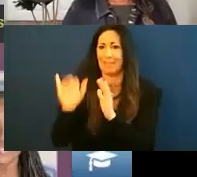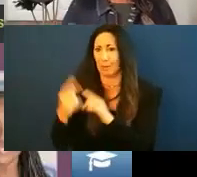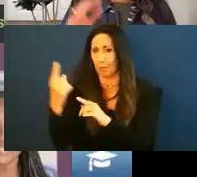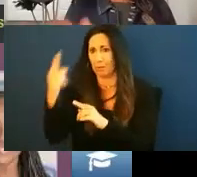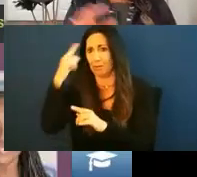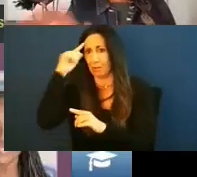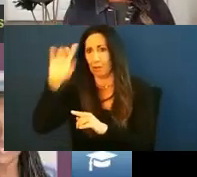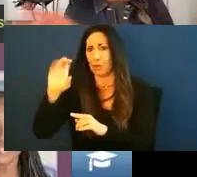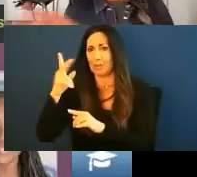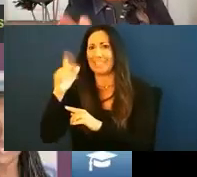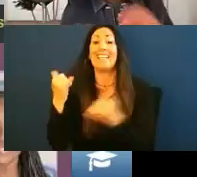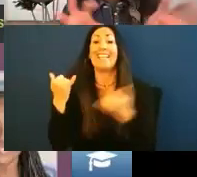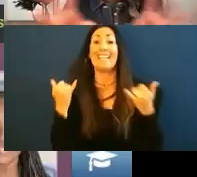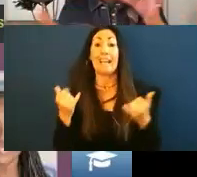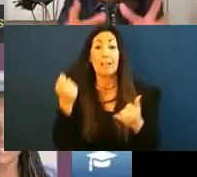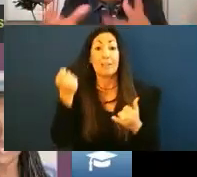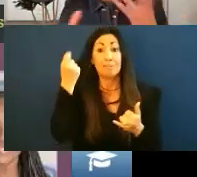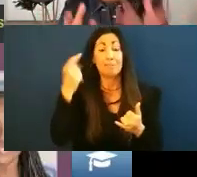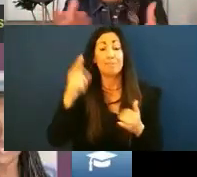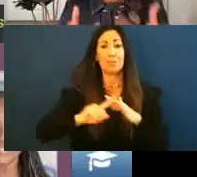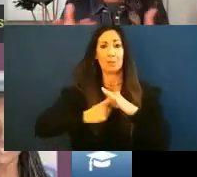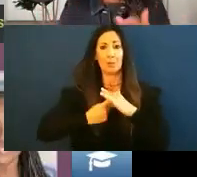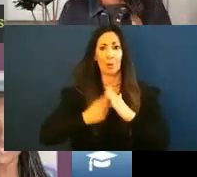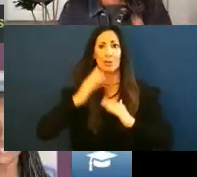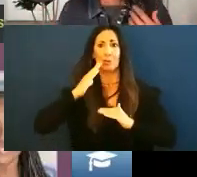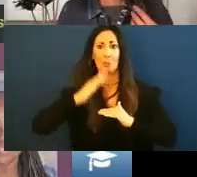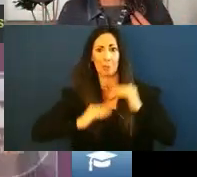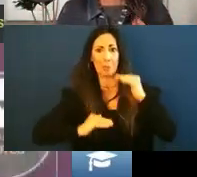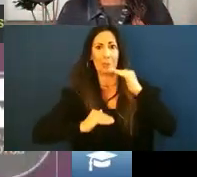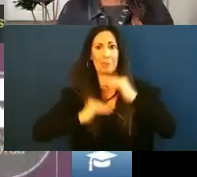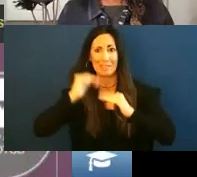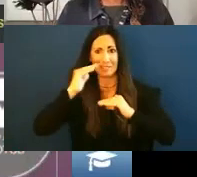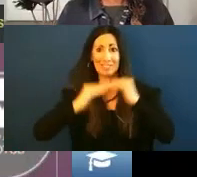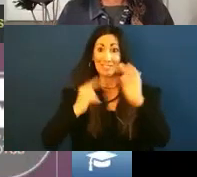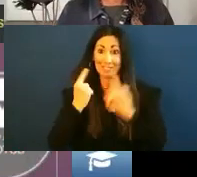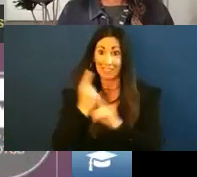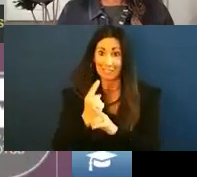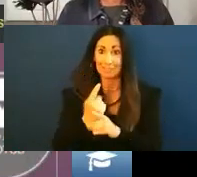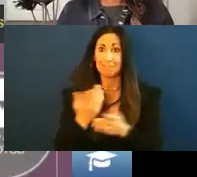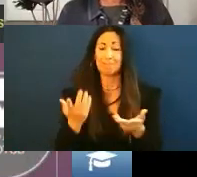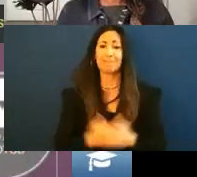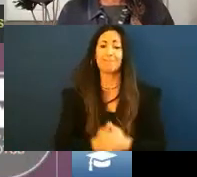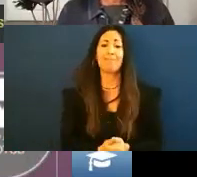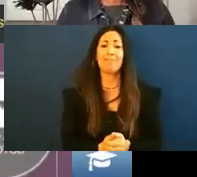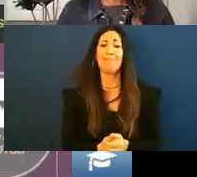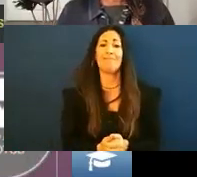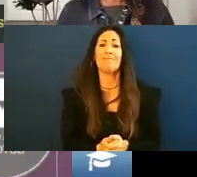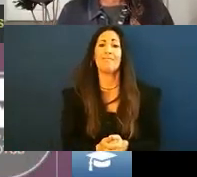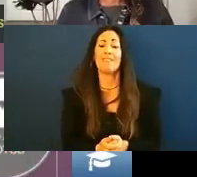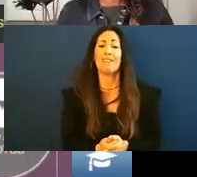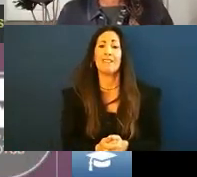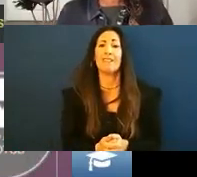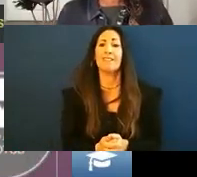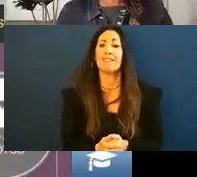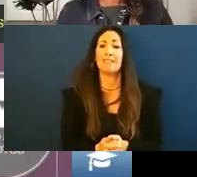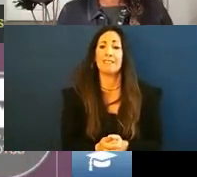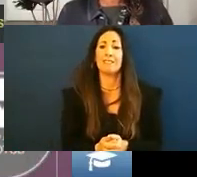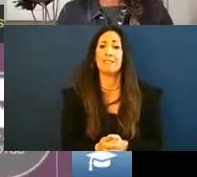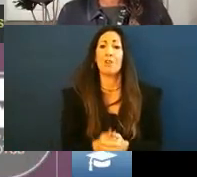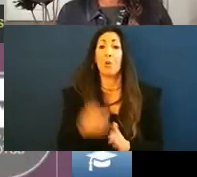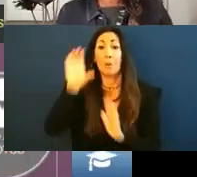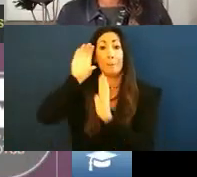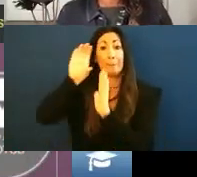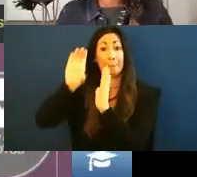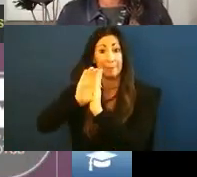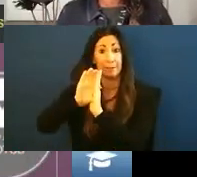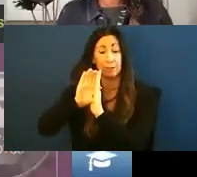now you're starting to build this thing, right? So how do we put pictures